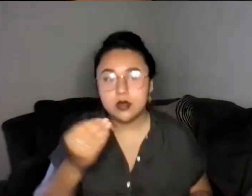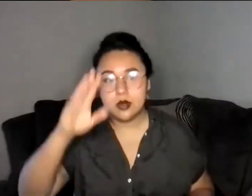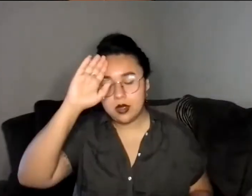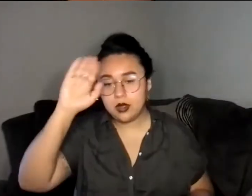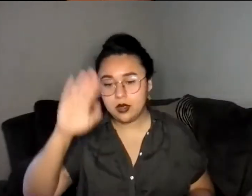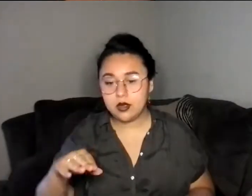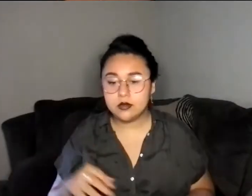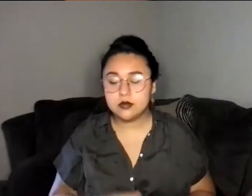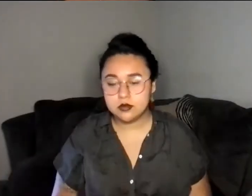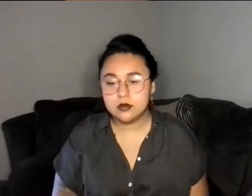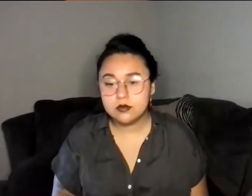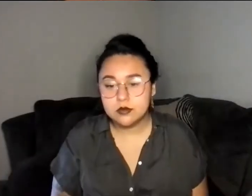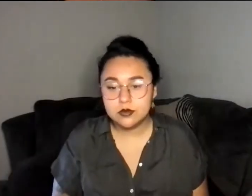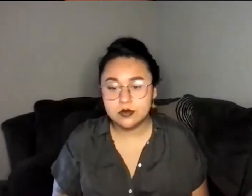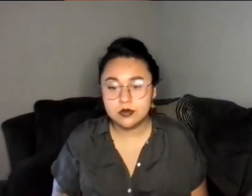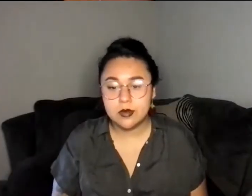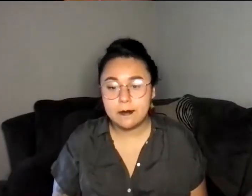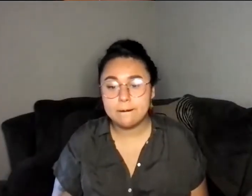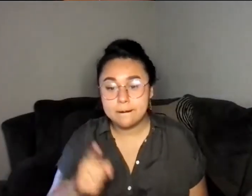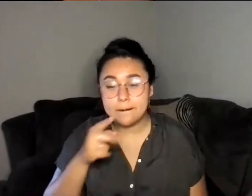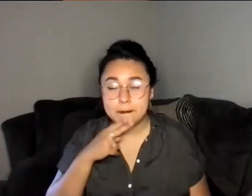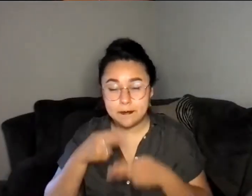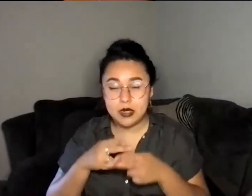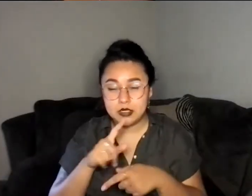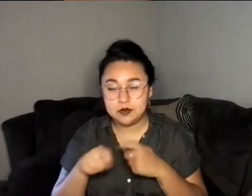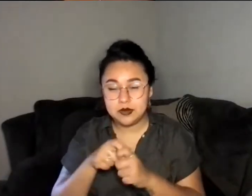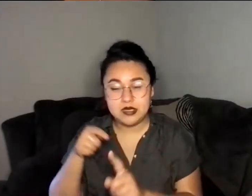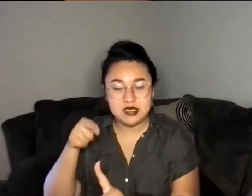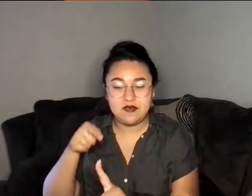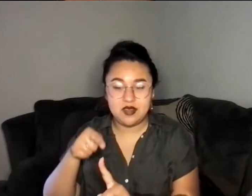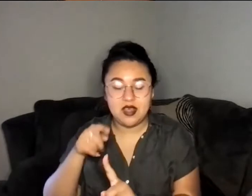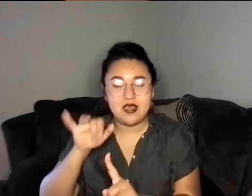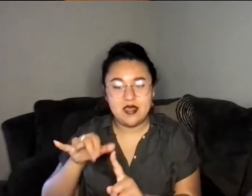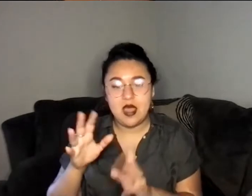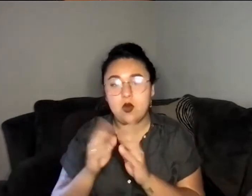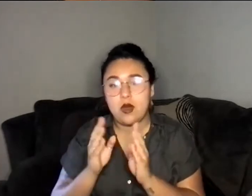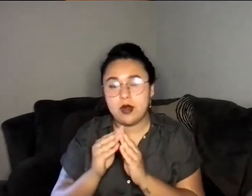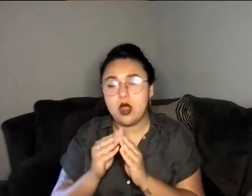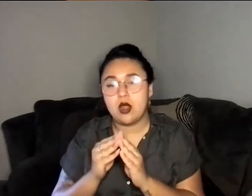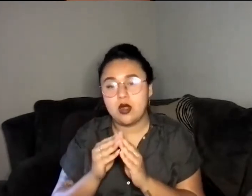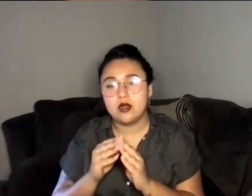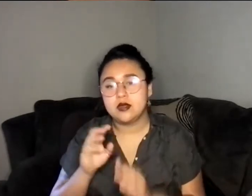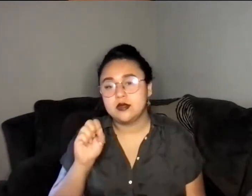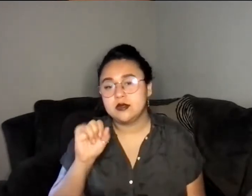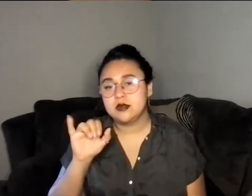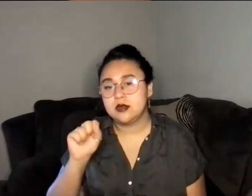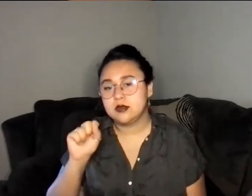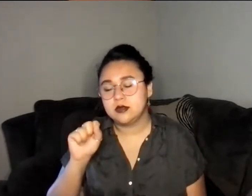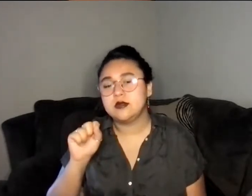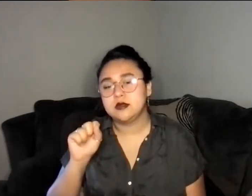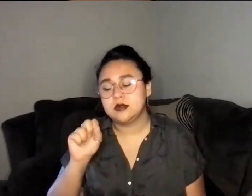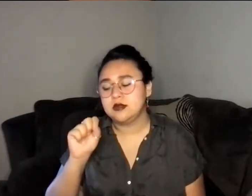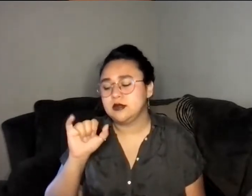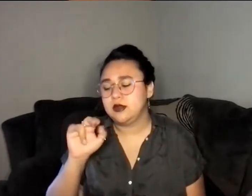were, you mentioned specifically in that webinar, Sins Invalid as another place where people can learn